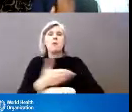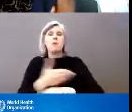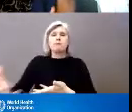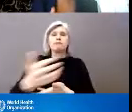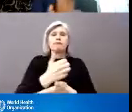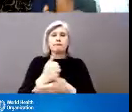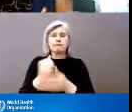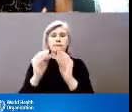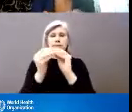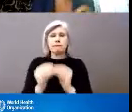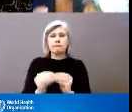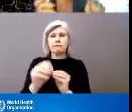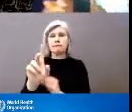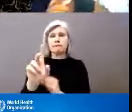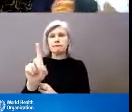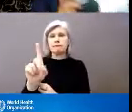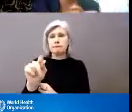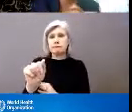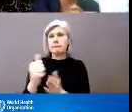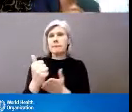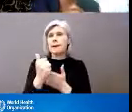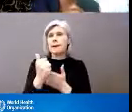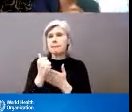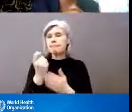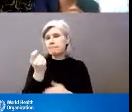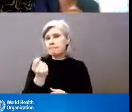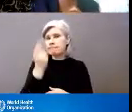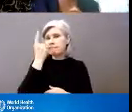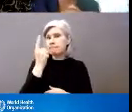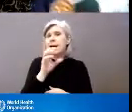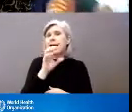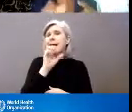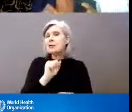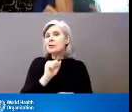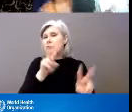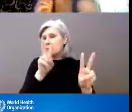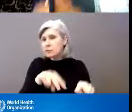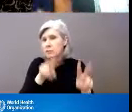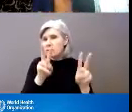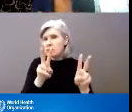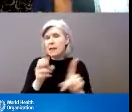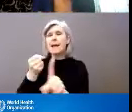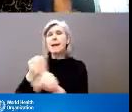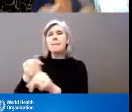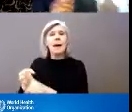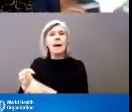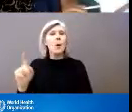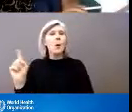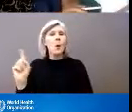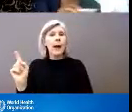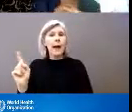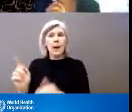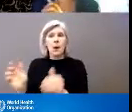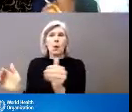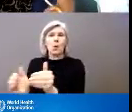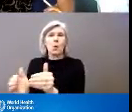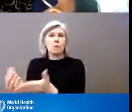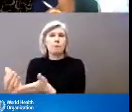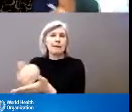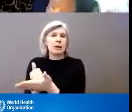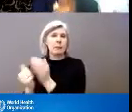of ageism and how to reduce it, particularly in low and middle income countries, but also more evidence on those